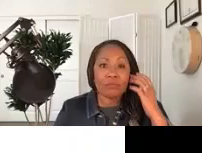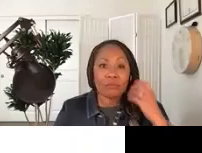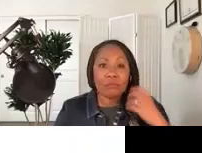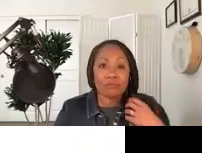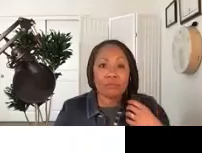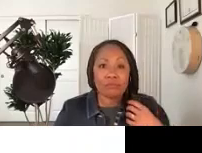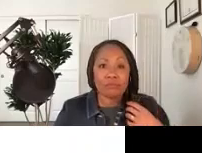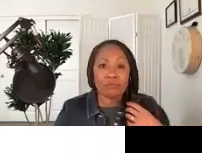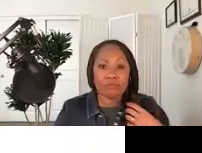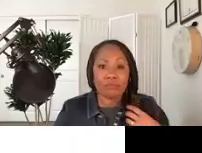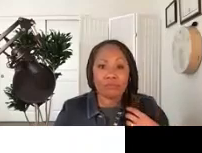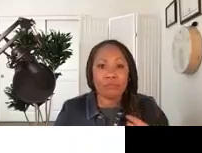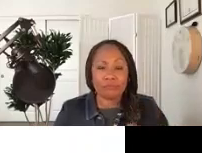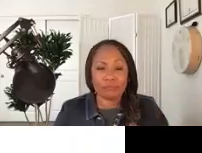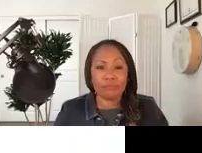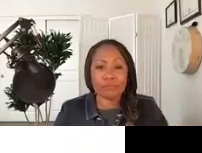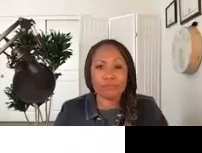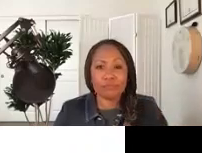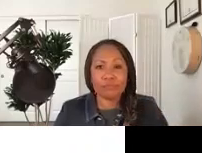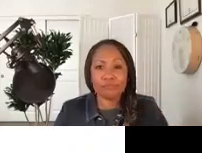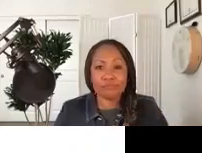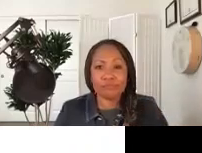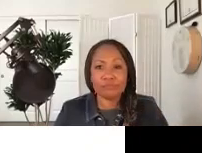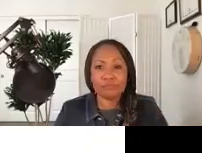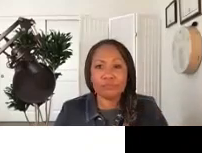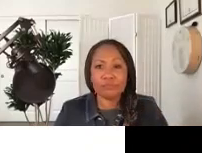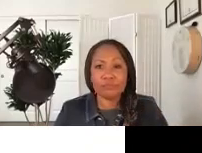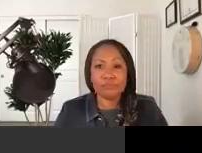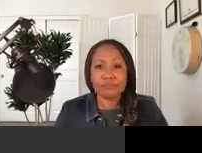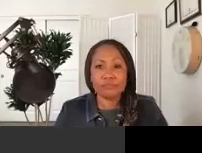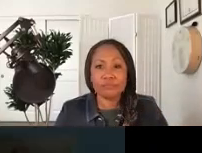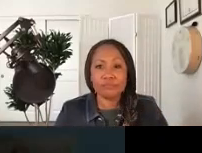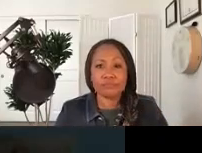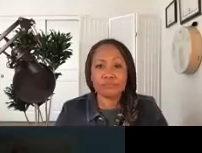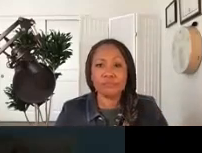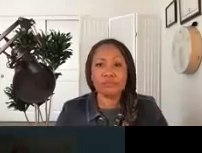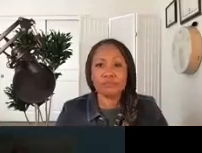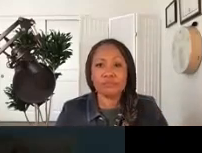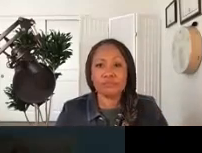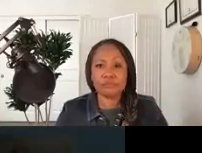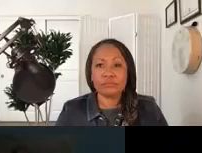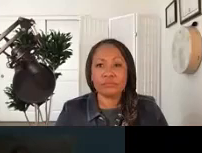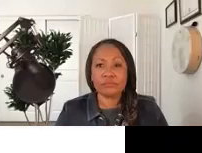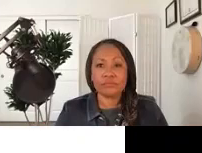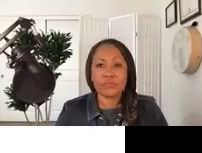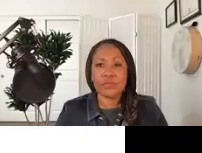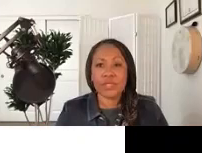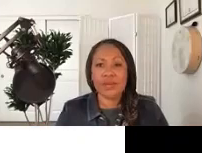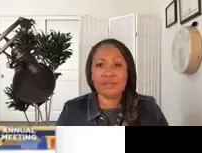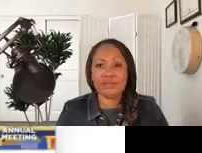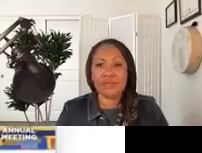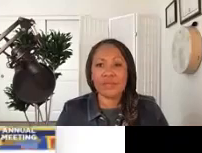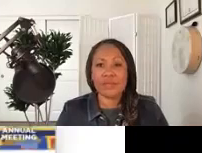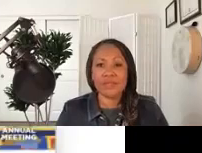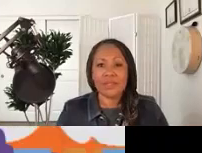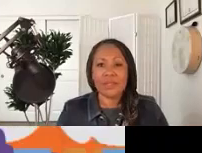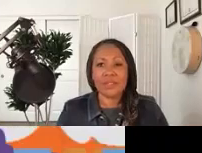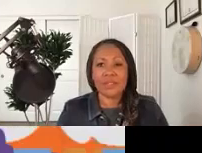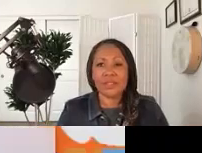It essentially, if you use that modality additionally, it expands your bandwidth because Yeah, you're